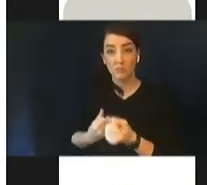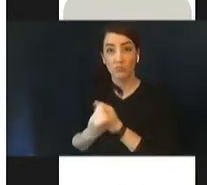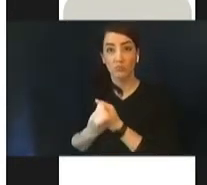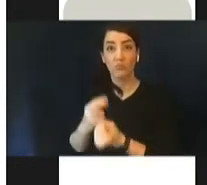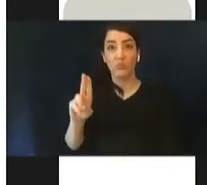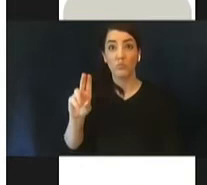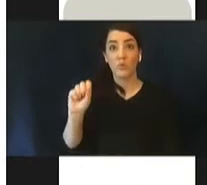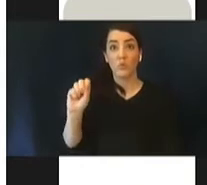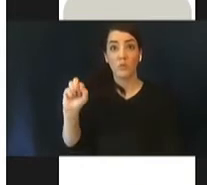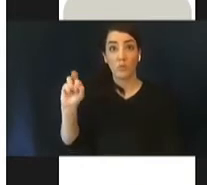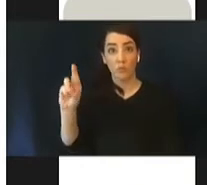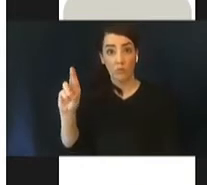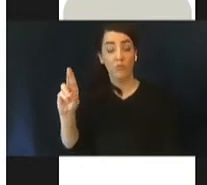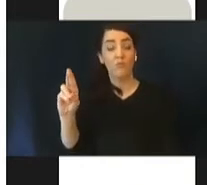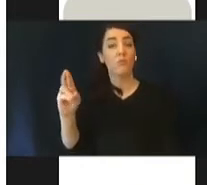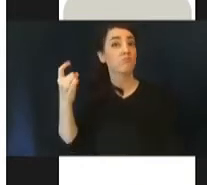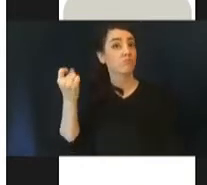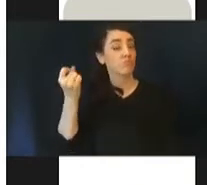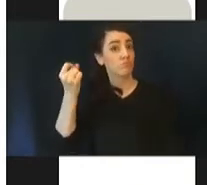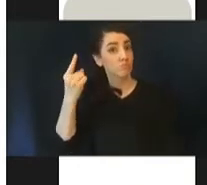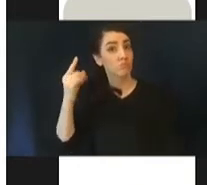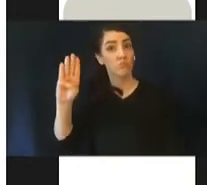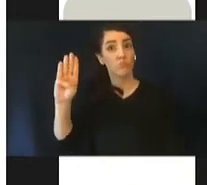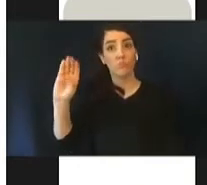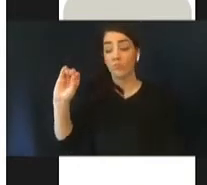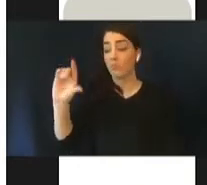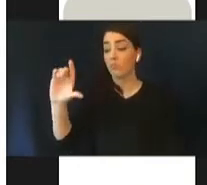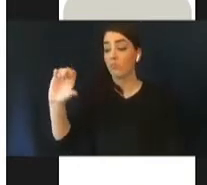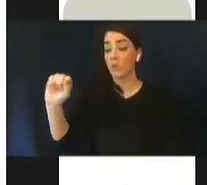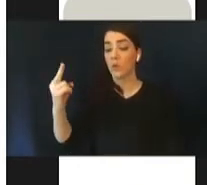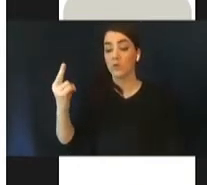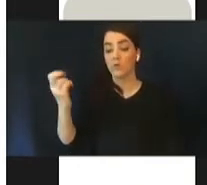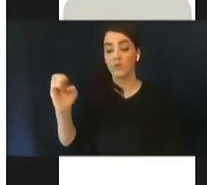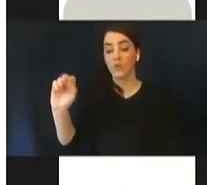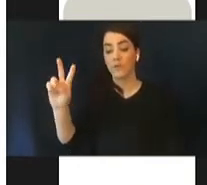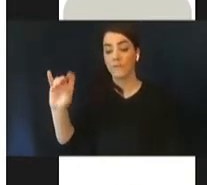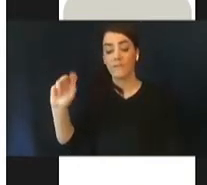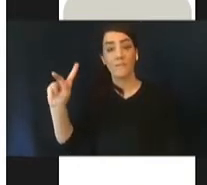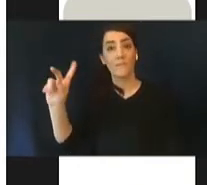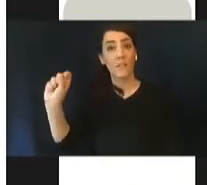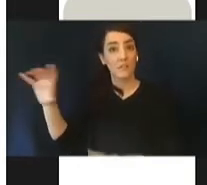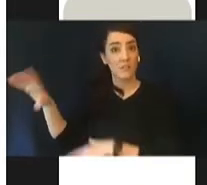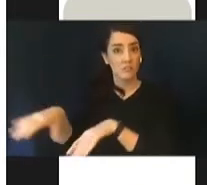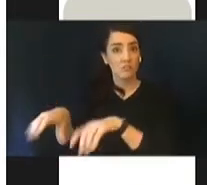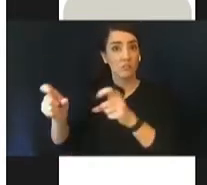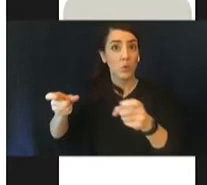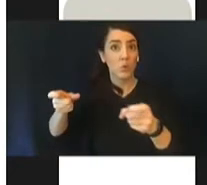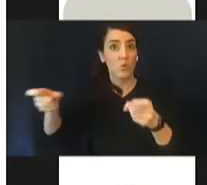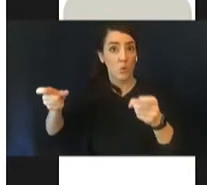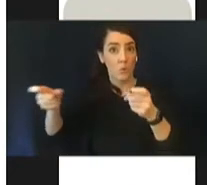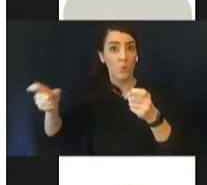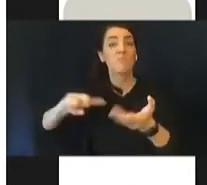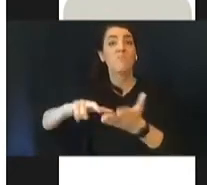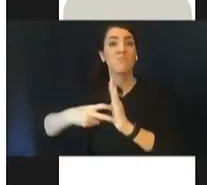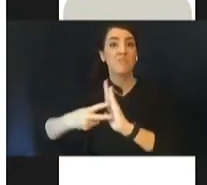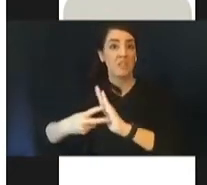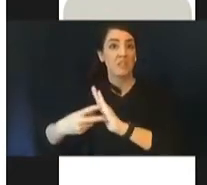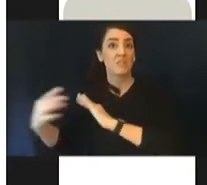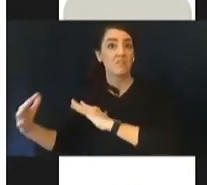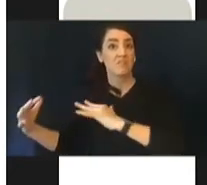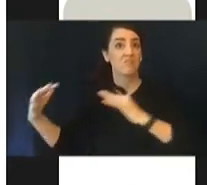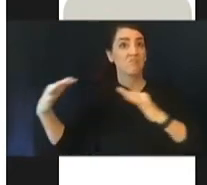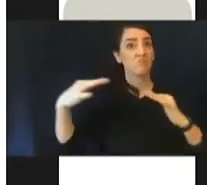country by 1922, things in Ukraine remained volatile. In the mid-1920s, a number of